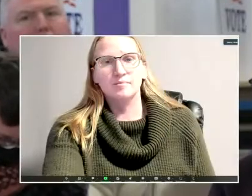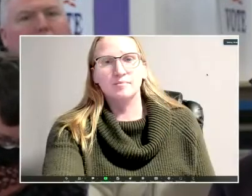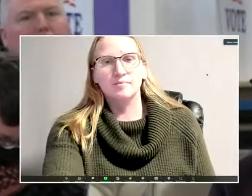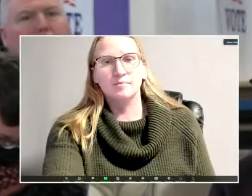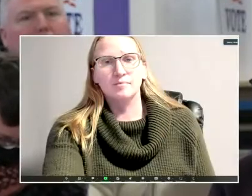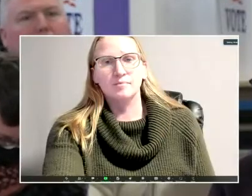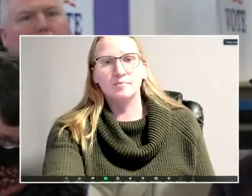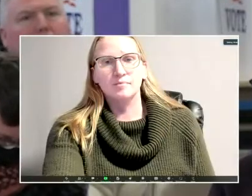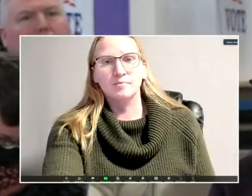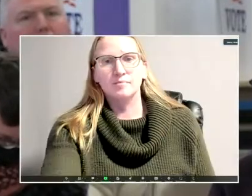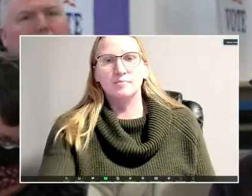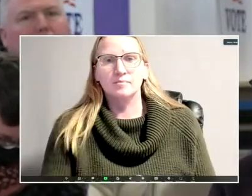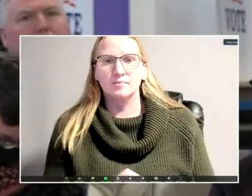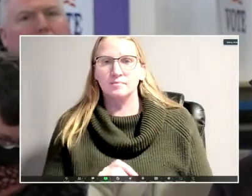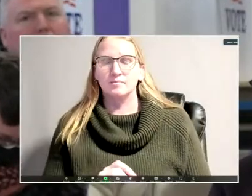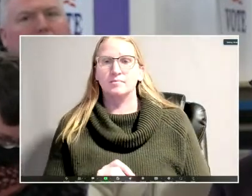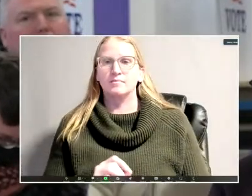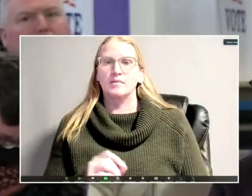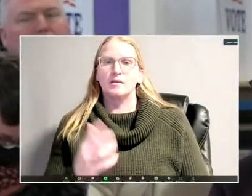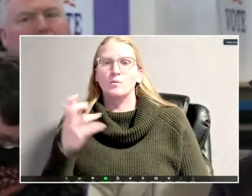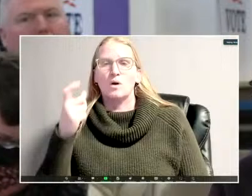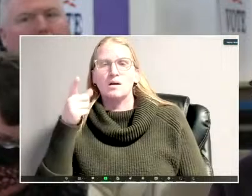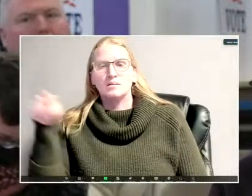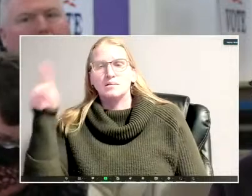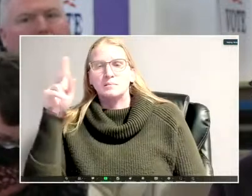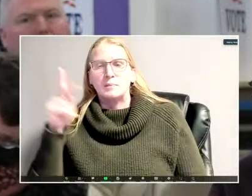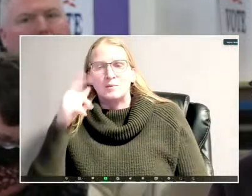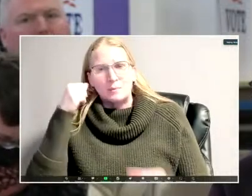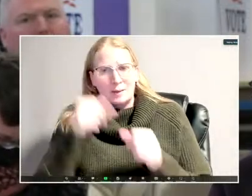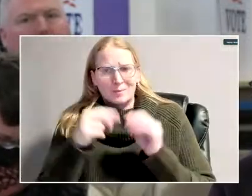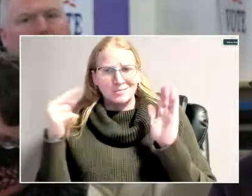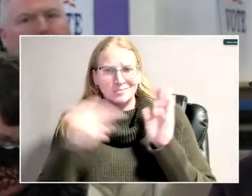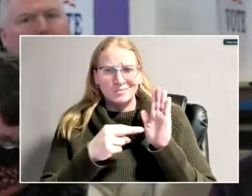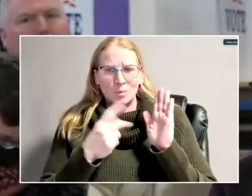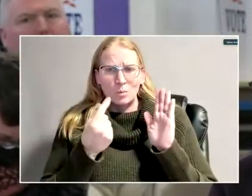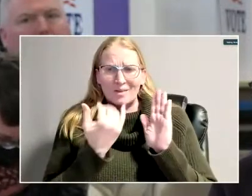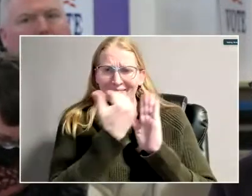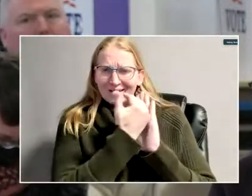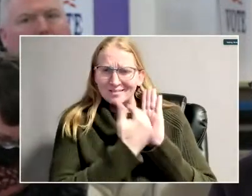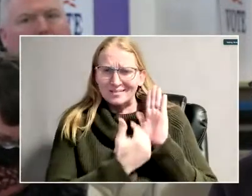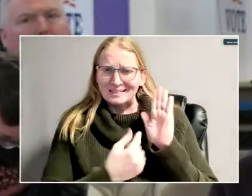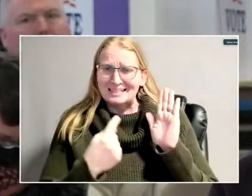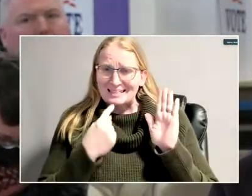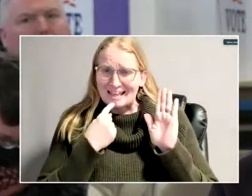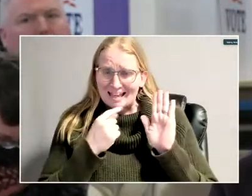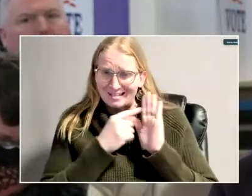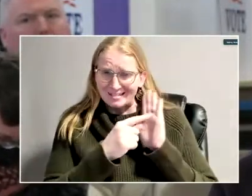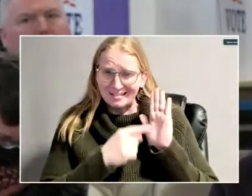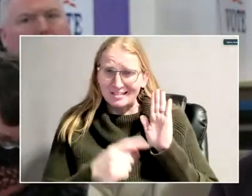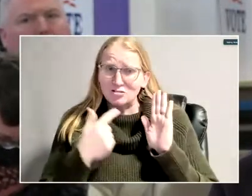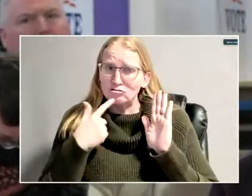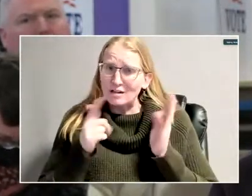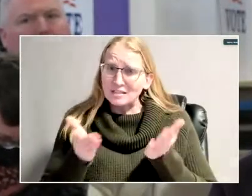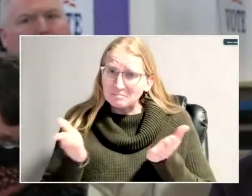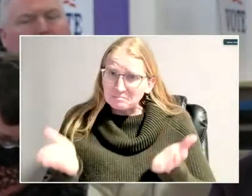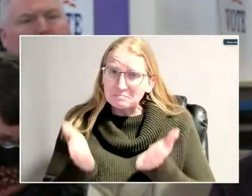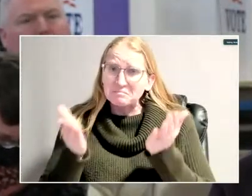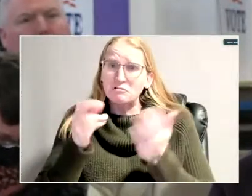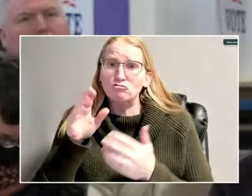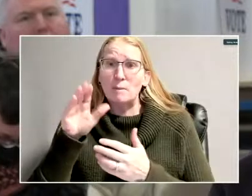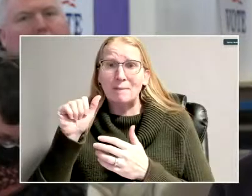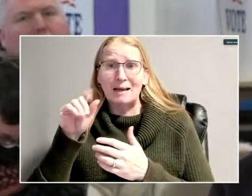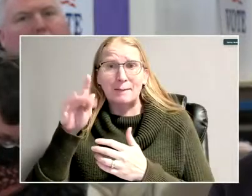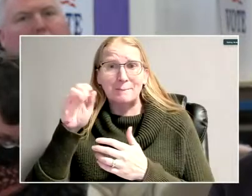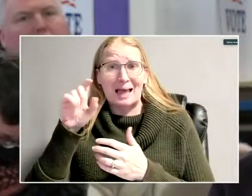delegation in rejecting funding allocation for weapons it is not um